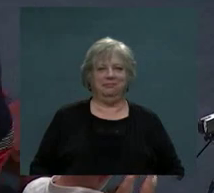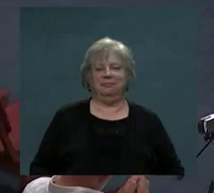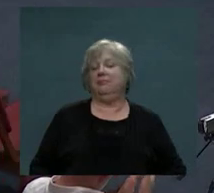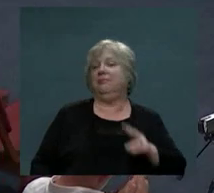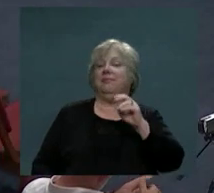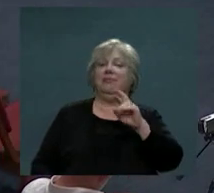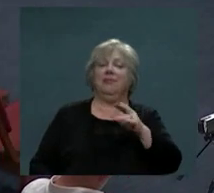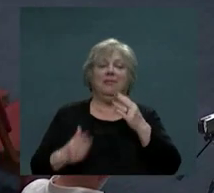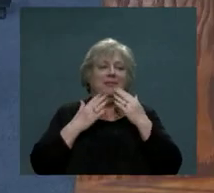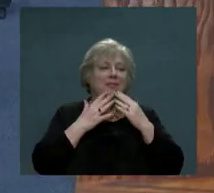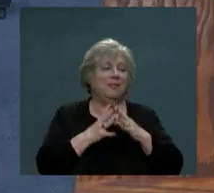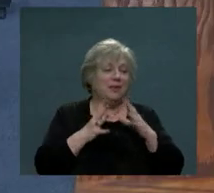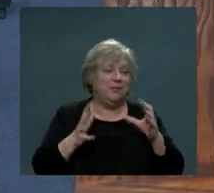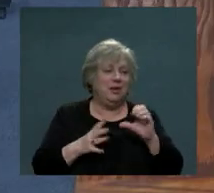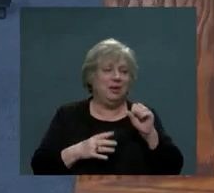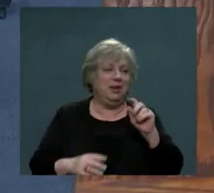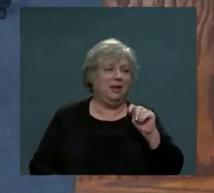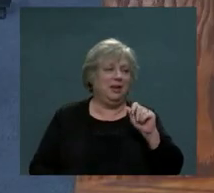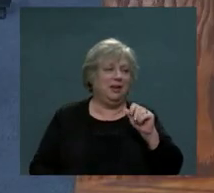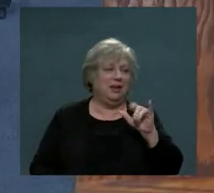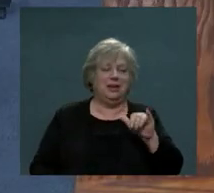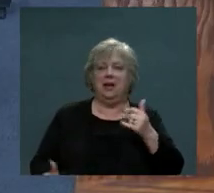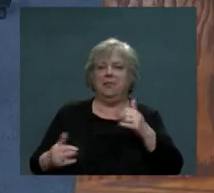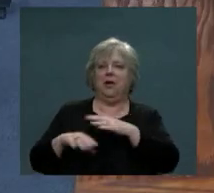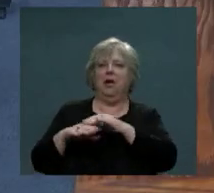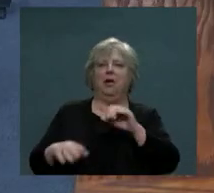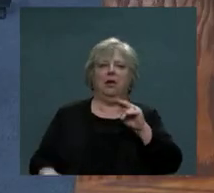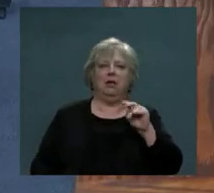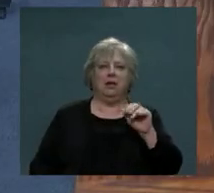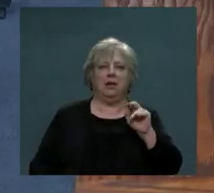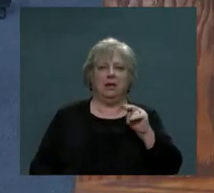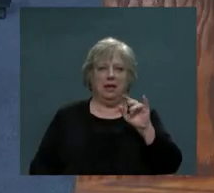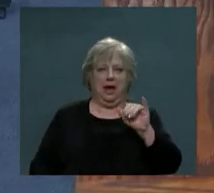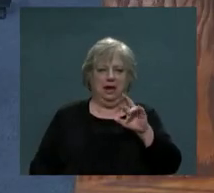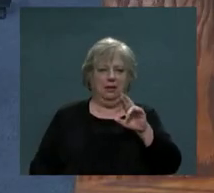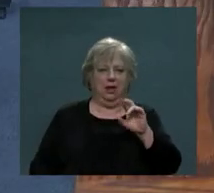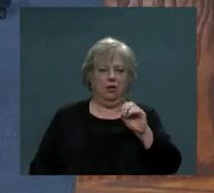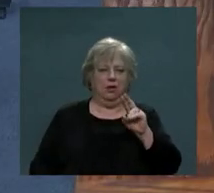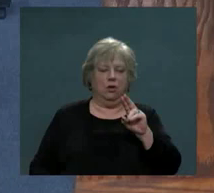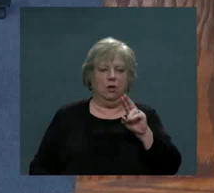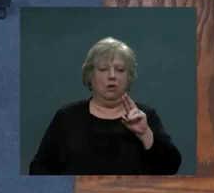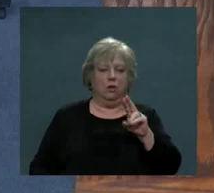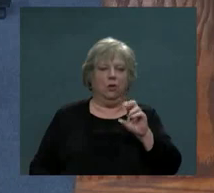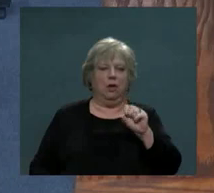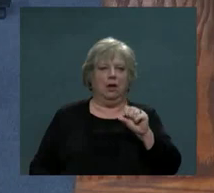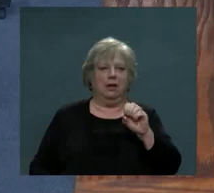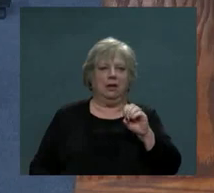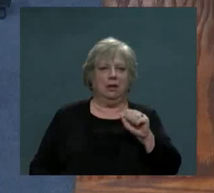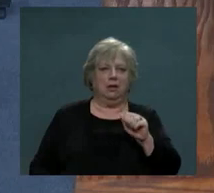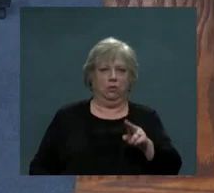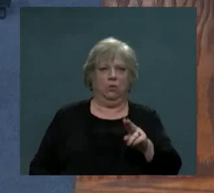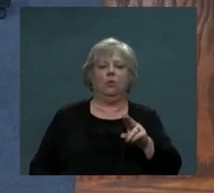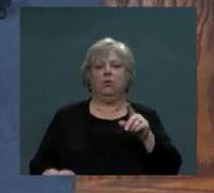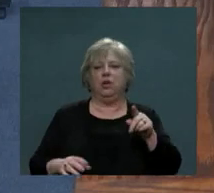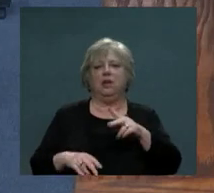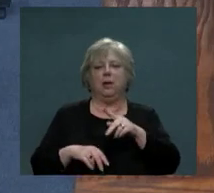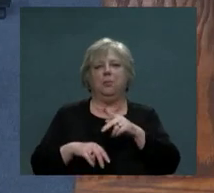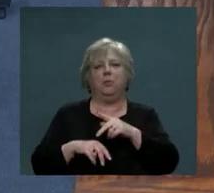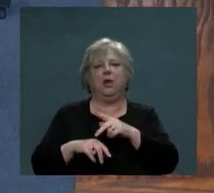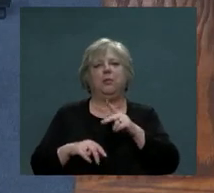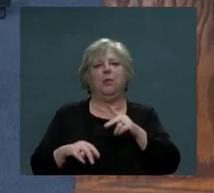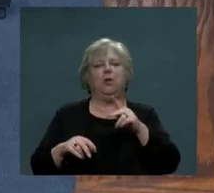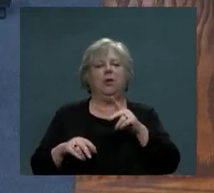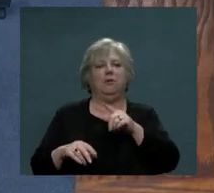Well, thank you so much, Stacy. Let me call on Nancy Rousseau, the principal at Central High. I suspect she has a few thoughts